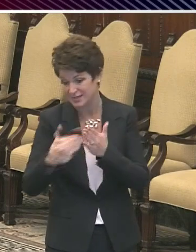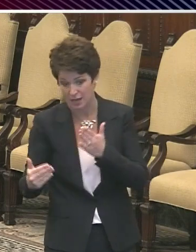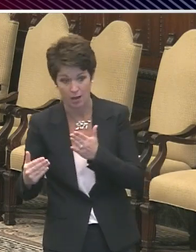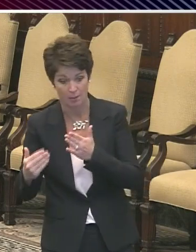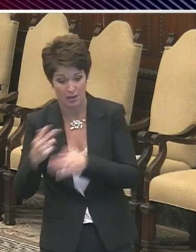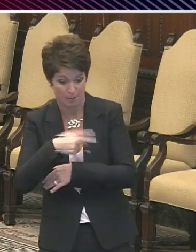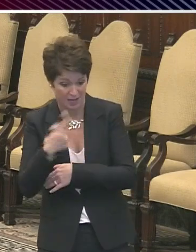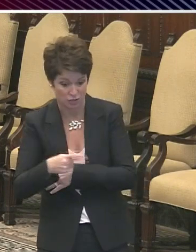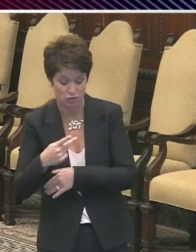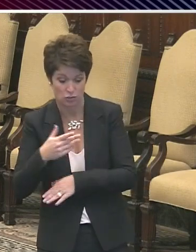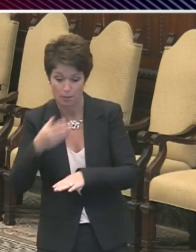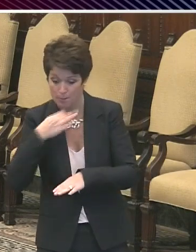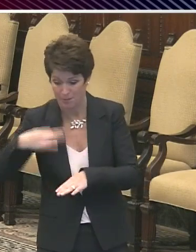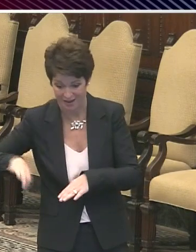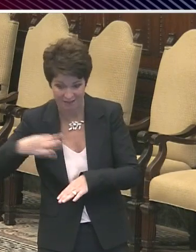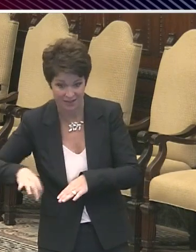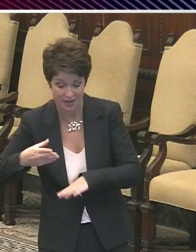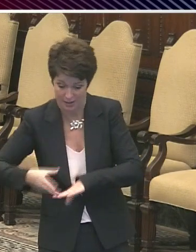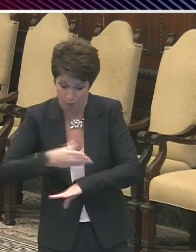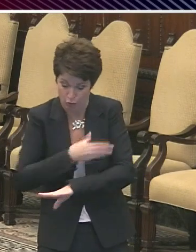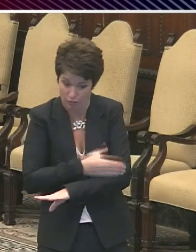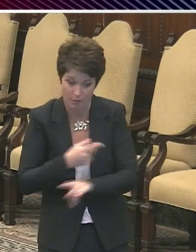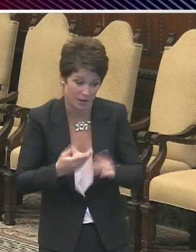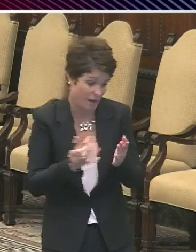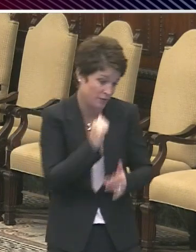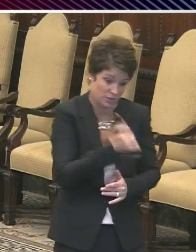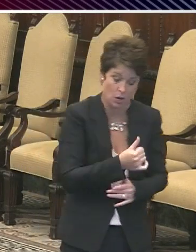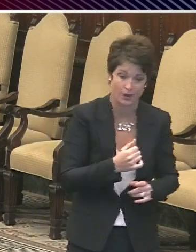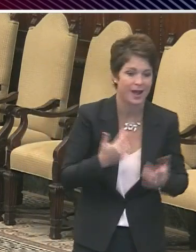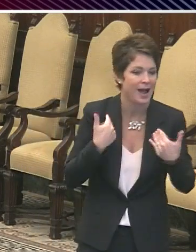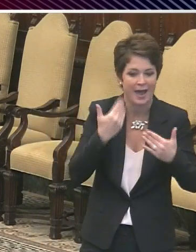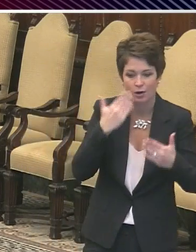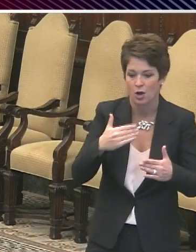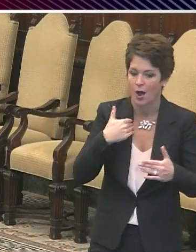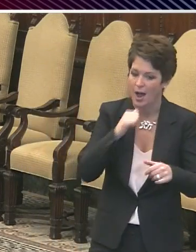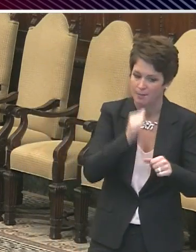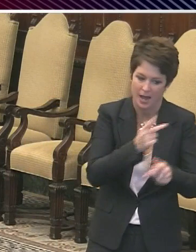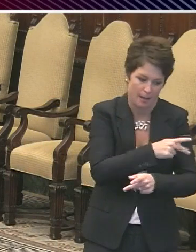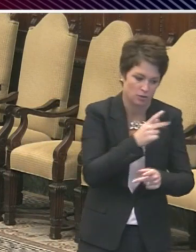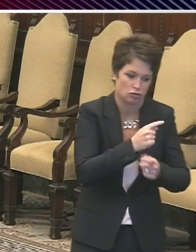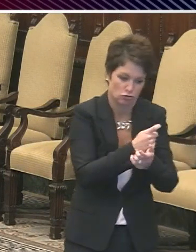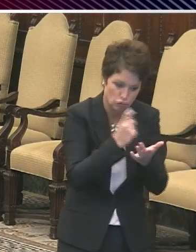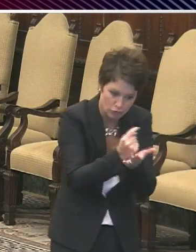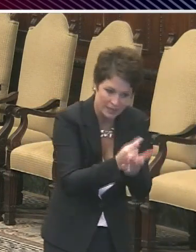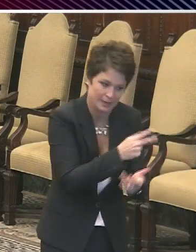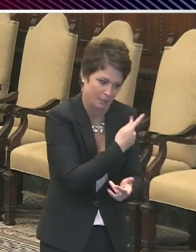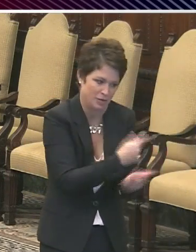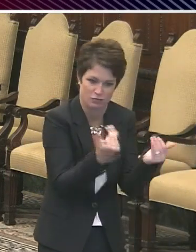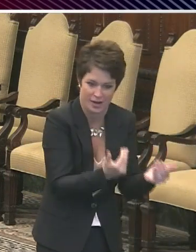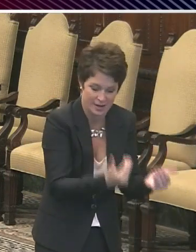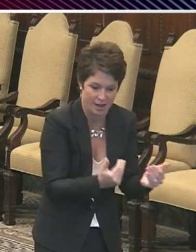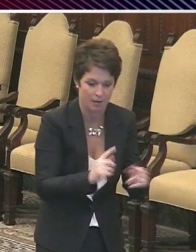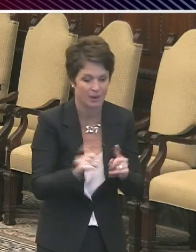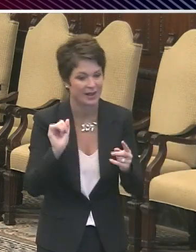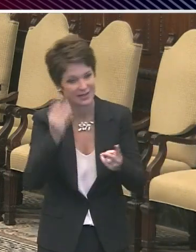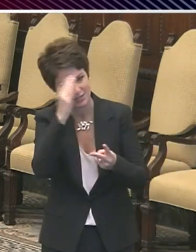benefit from it in the eyes of the doctor there. So I don't know. That's as much I know on that. I can say that